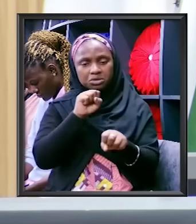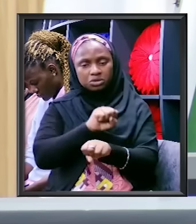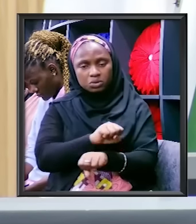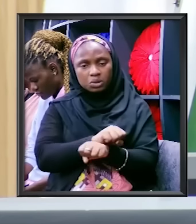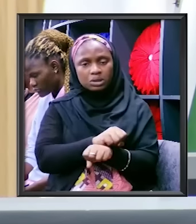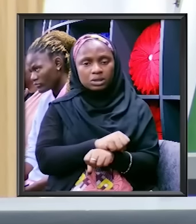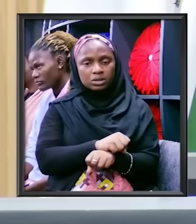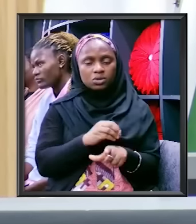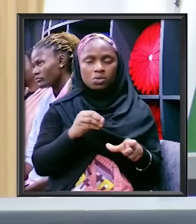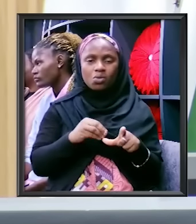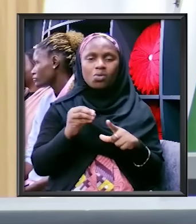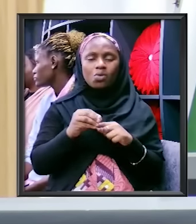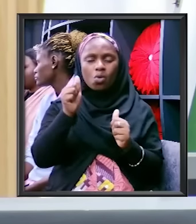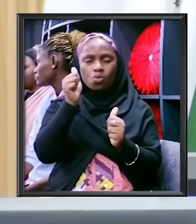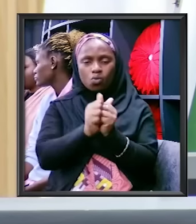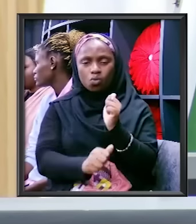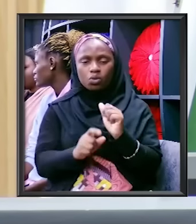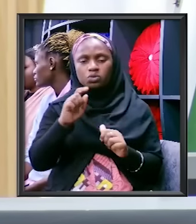I be now